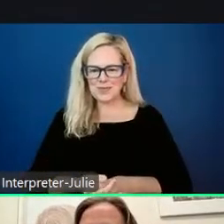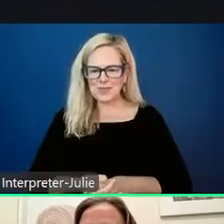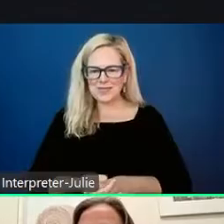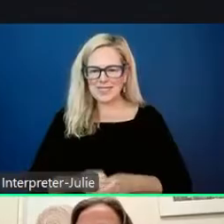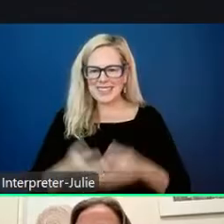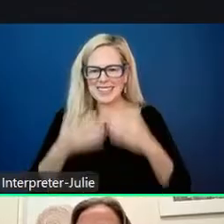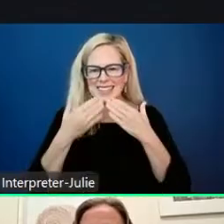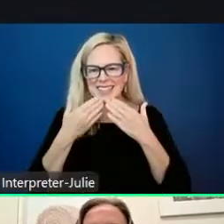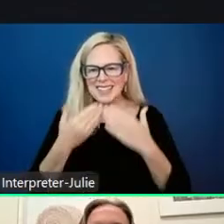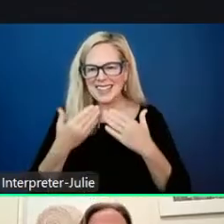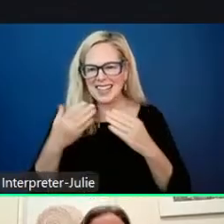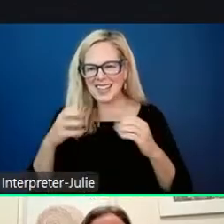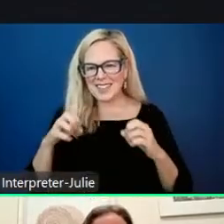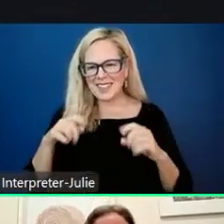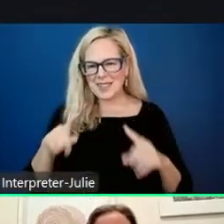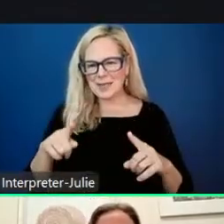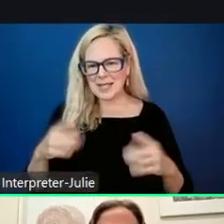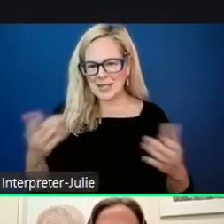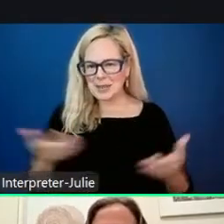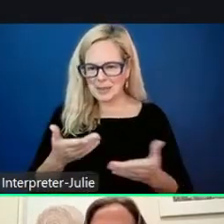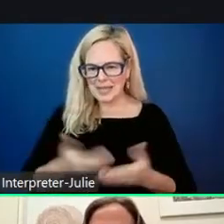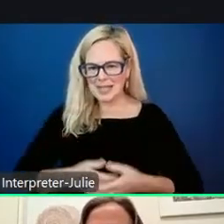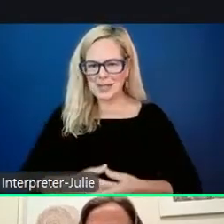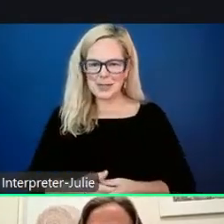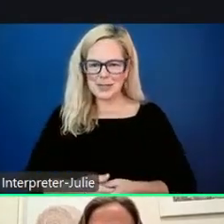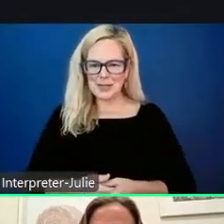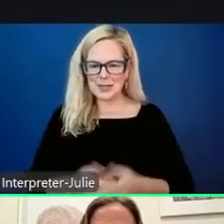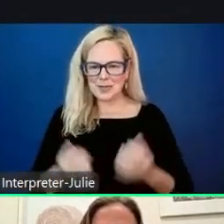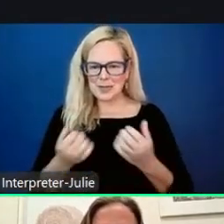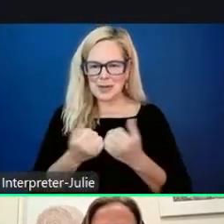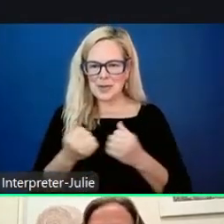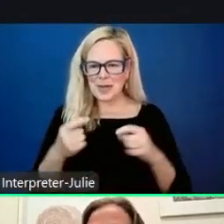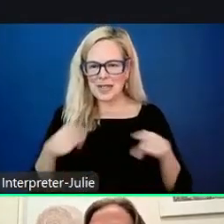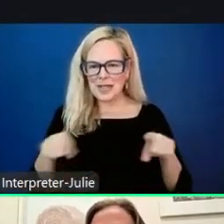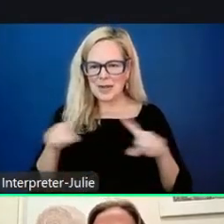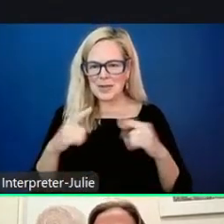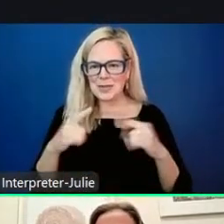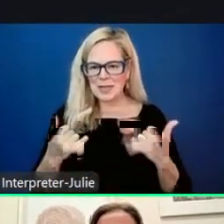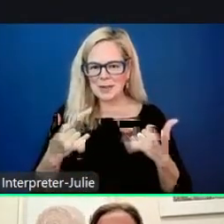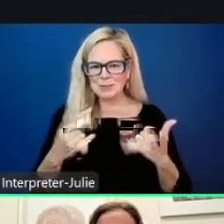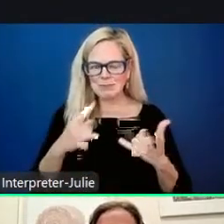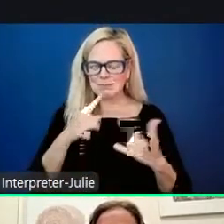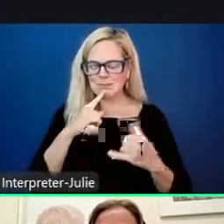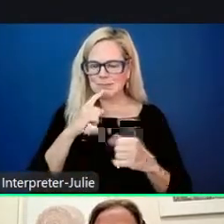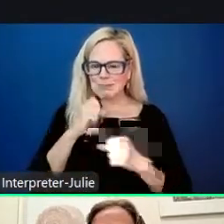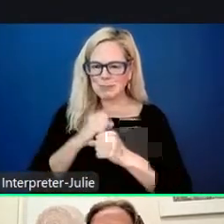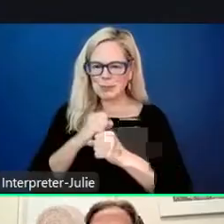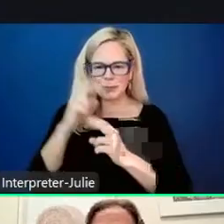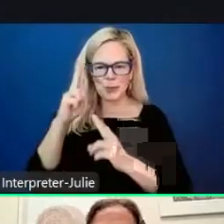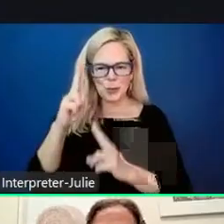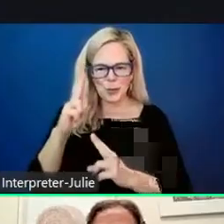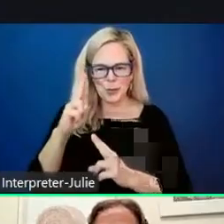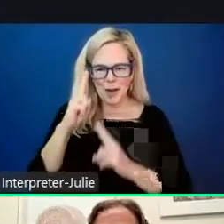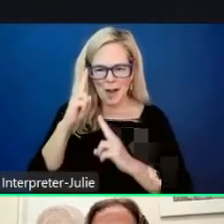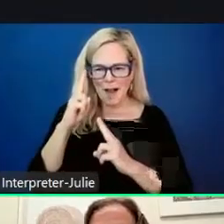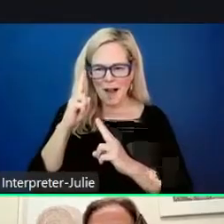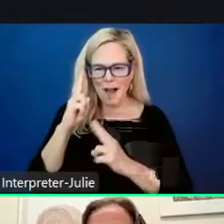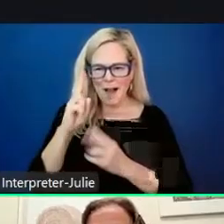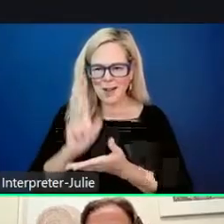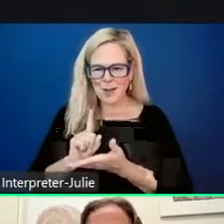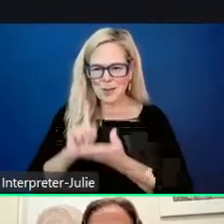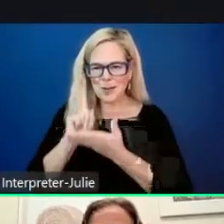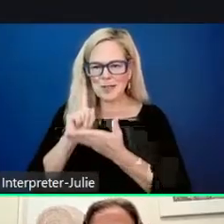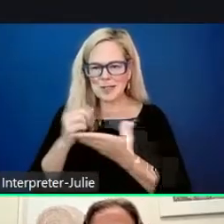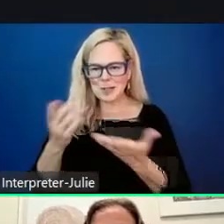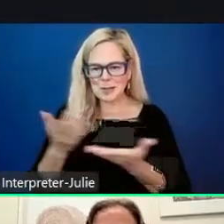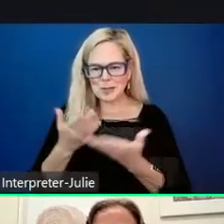Thank you for the opportunity to be here with you today. It's a true privilege and an honor. My name is Jess.